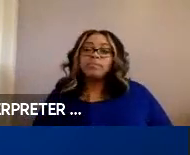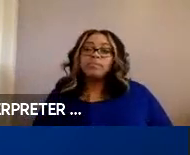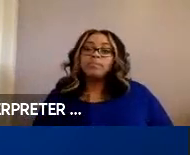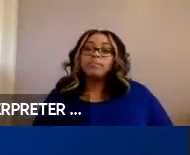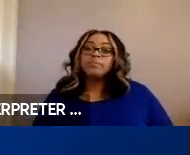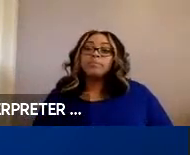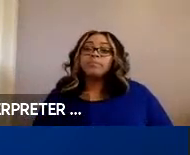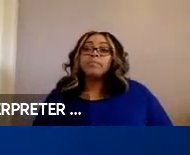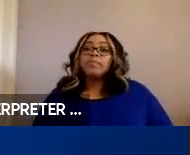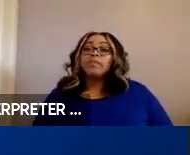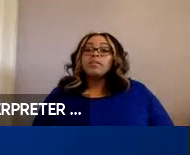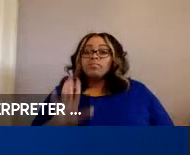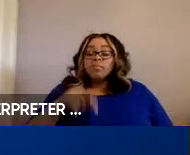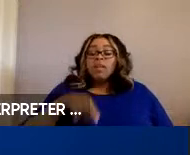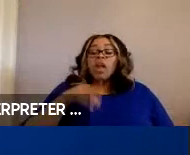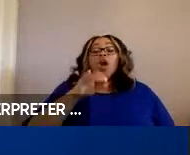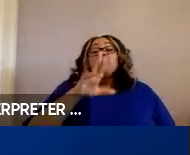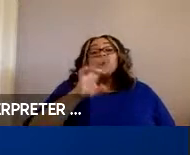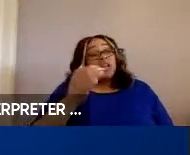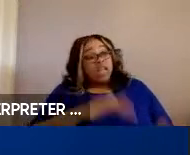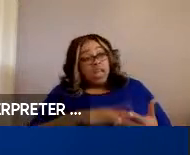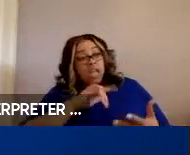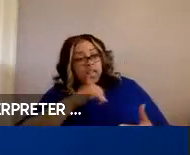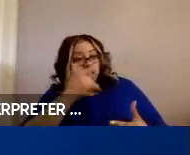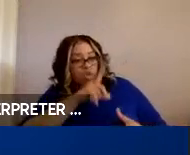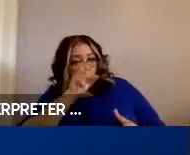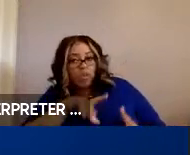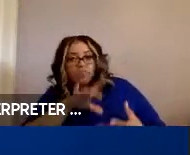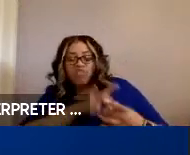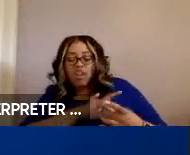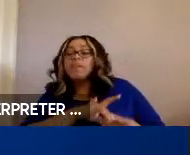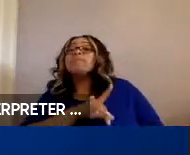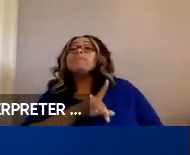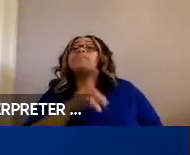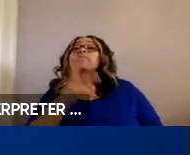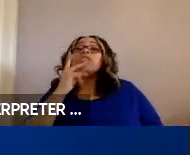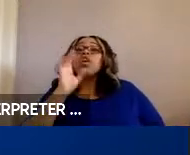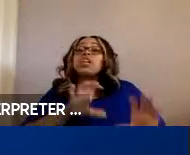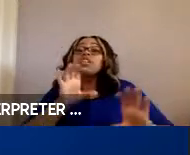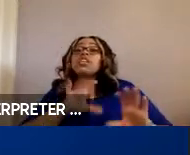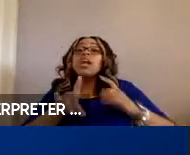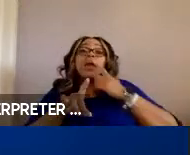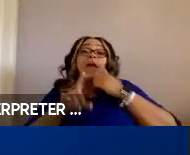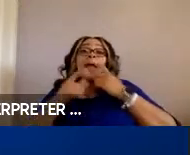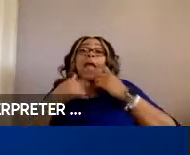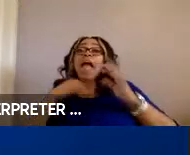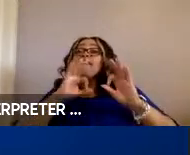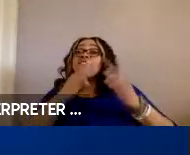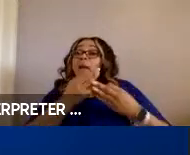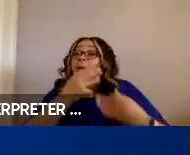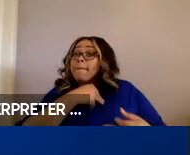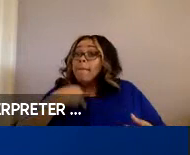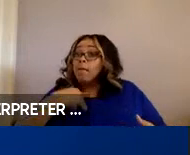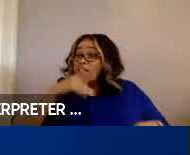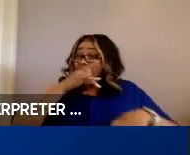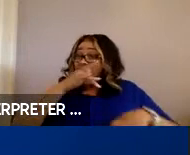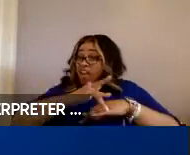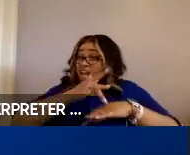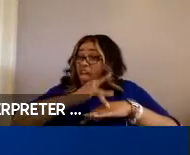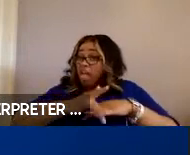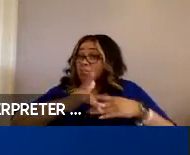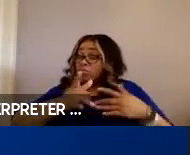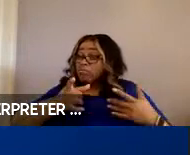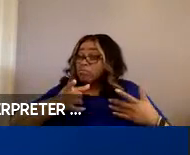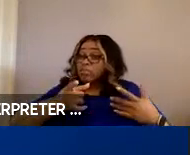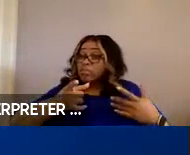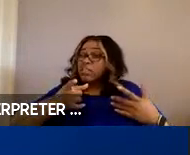This is Bruce again, and a related question if we saw in the chat was about having family members available,